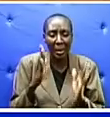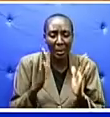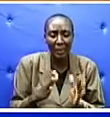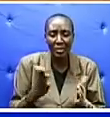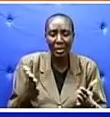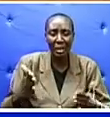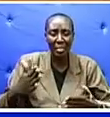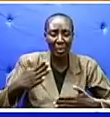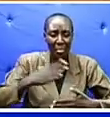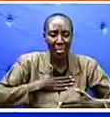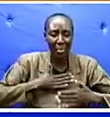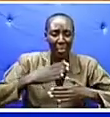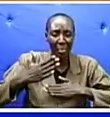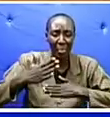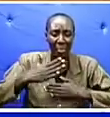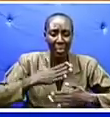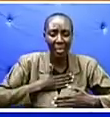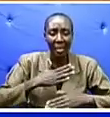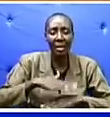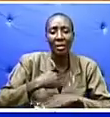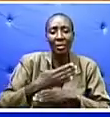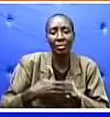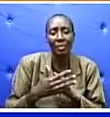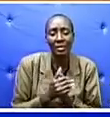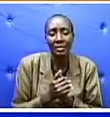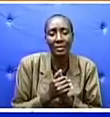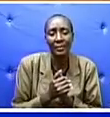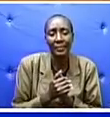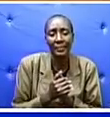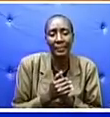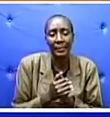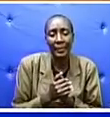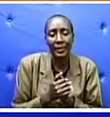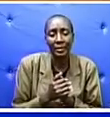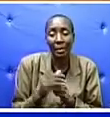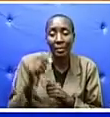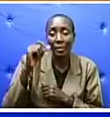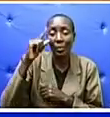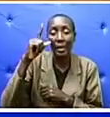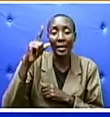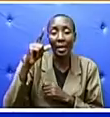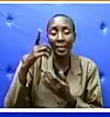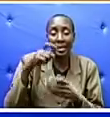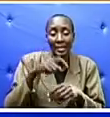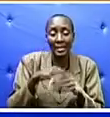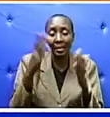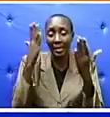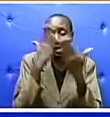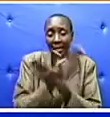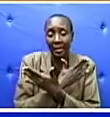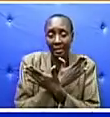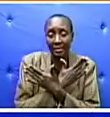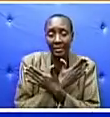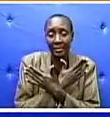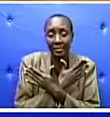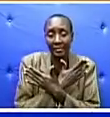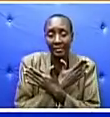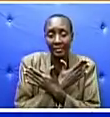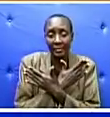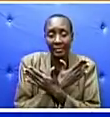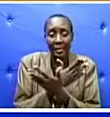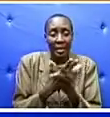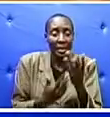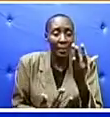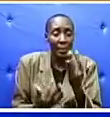like stepping on my chest like this. So I would like wake up in the morning, I mean at night, and boil